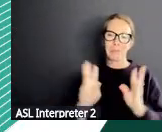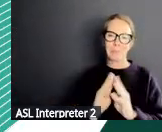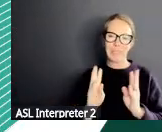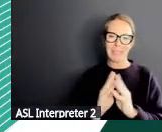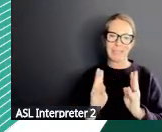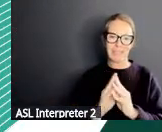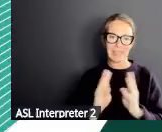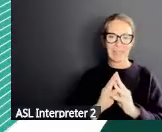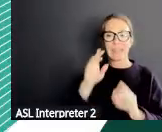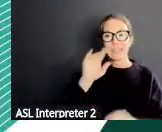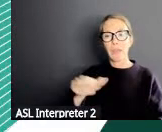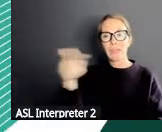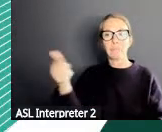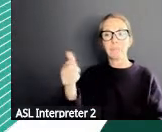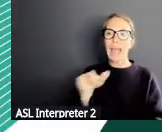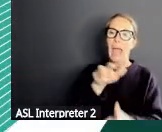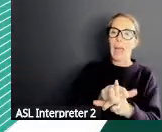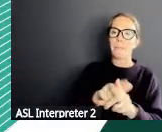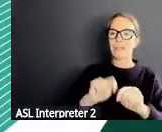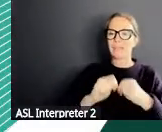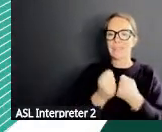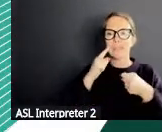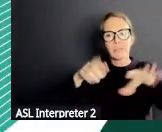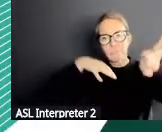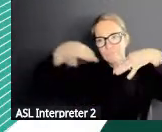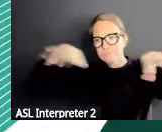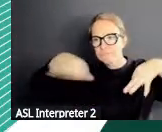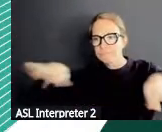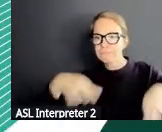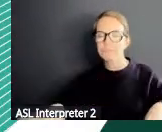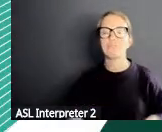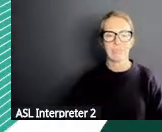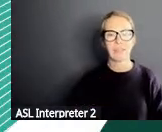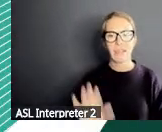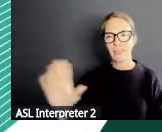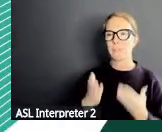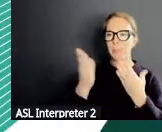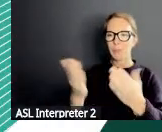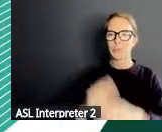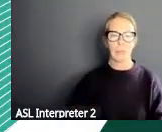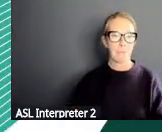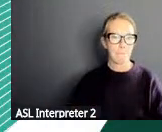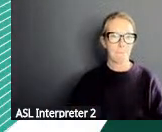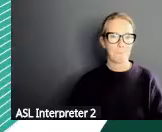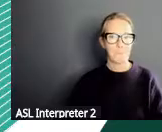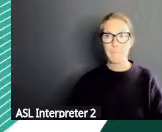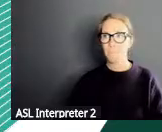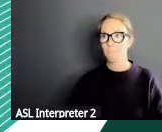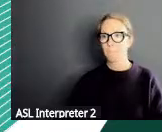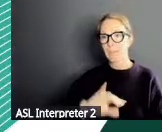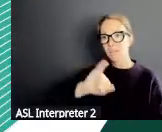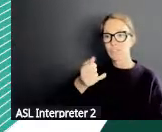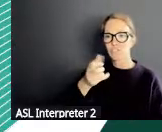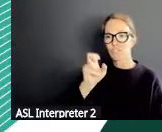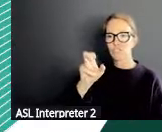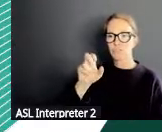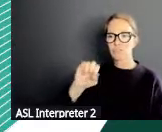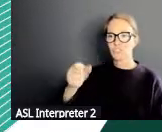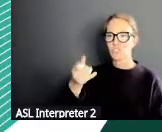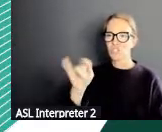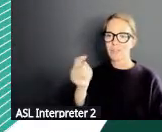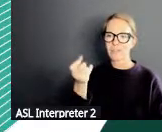the applicant team to go through their proposal. Justin Jarbo will be the next